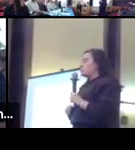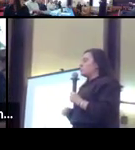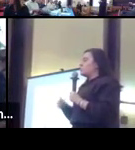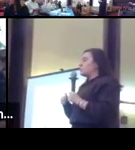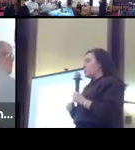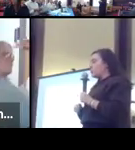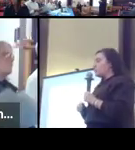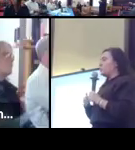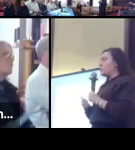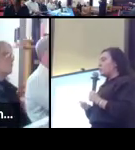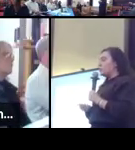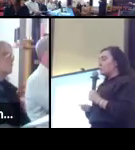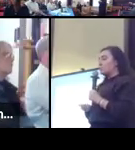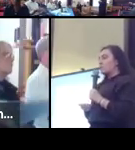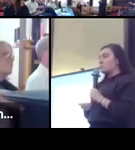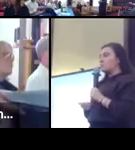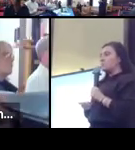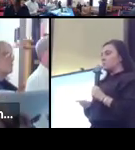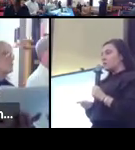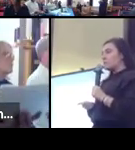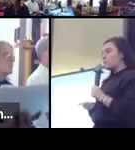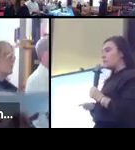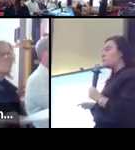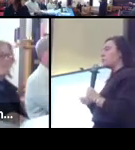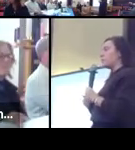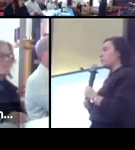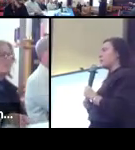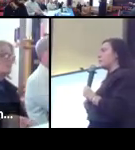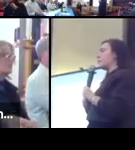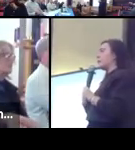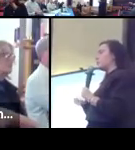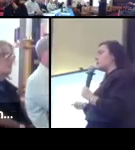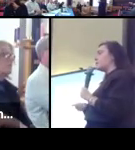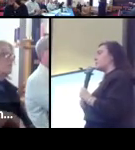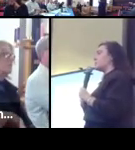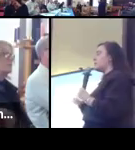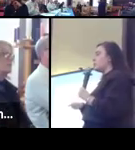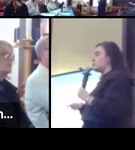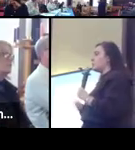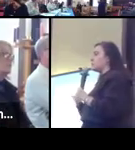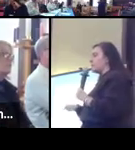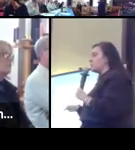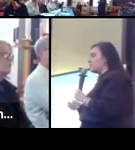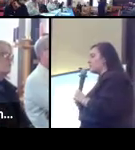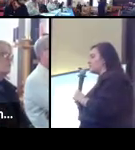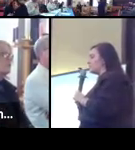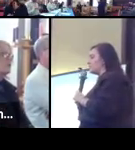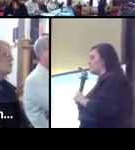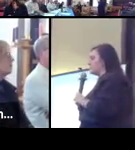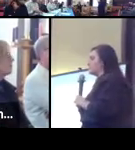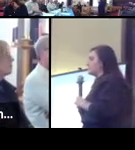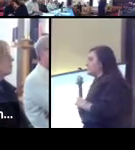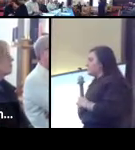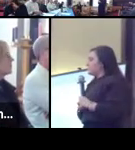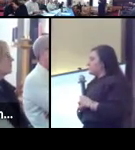identifying for the building of those housing types, create that greater housing diversity, housing joy, and housing